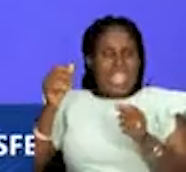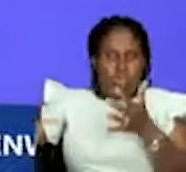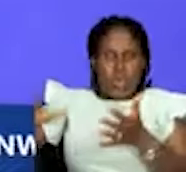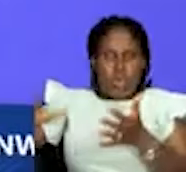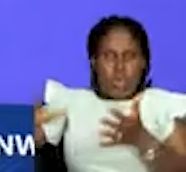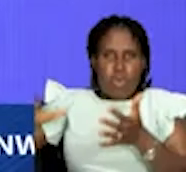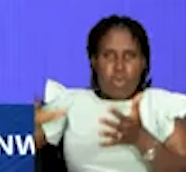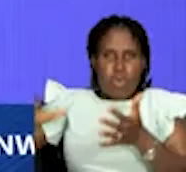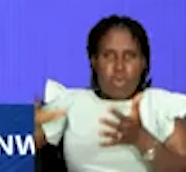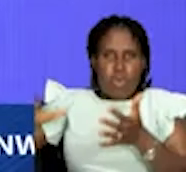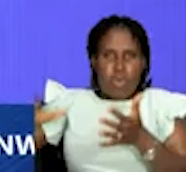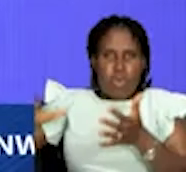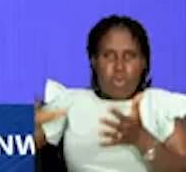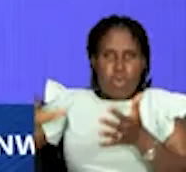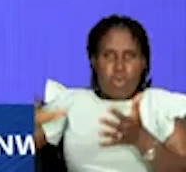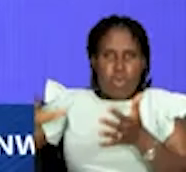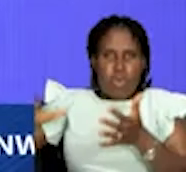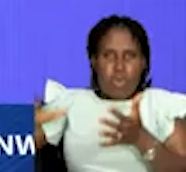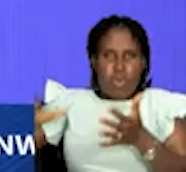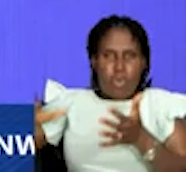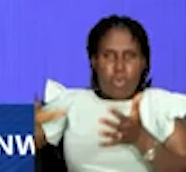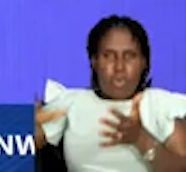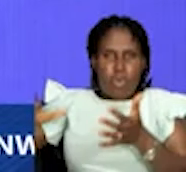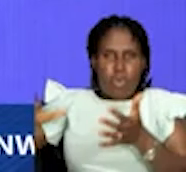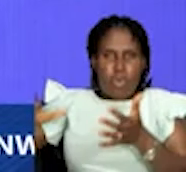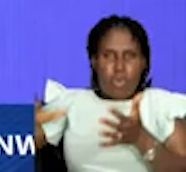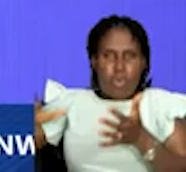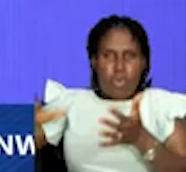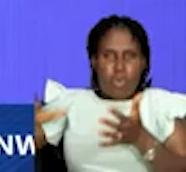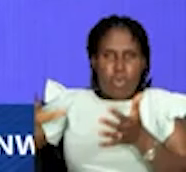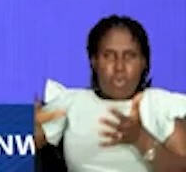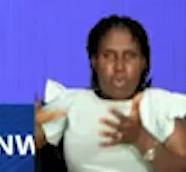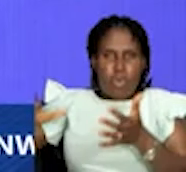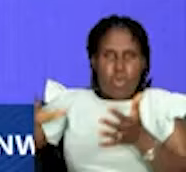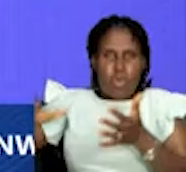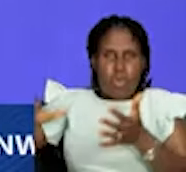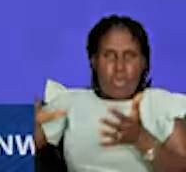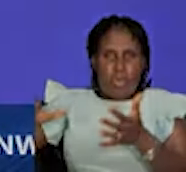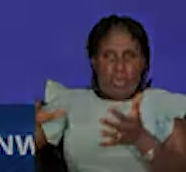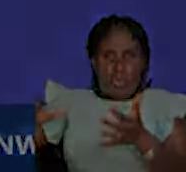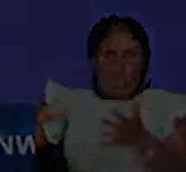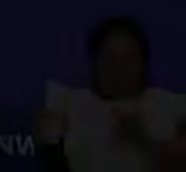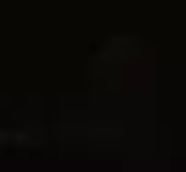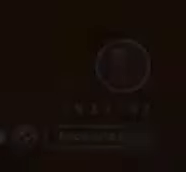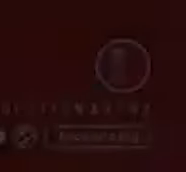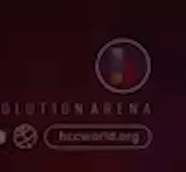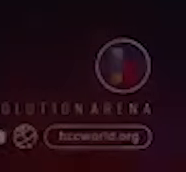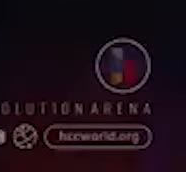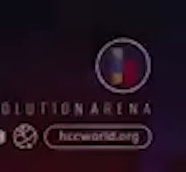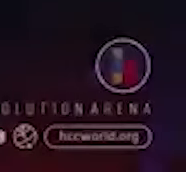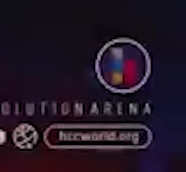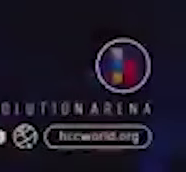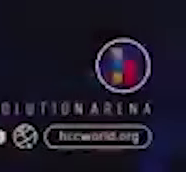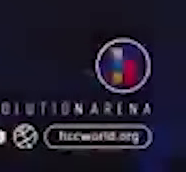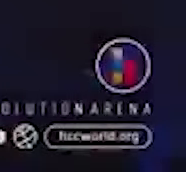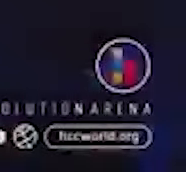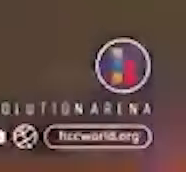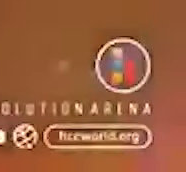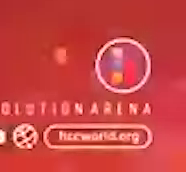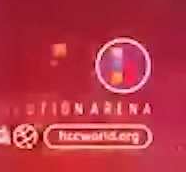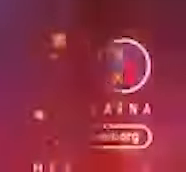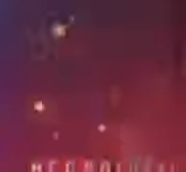together and serve you with grace. And when God gives you such a man, honor him. When God connects you to such a people, honor